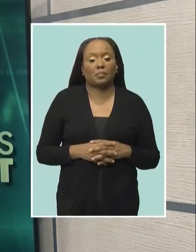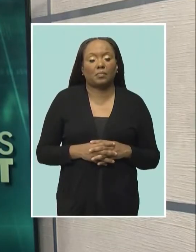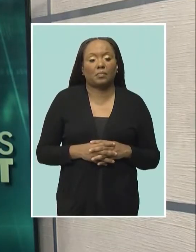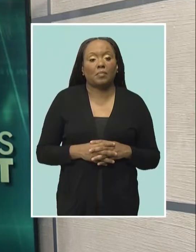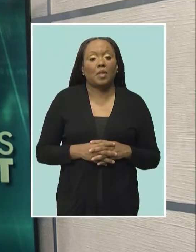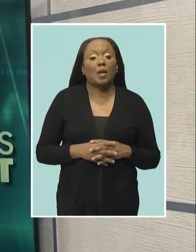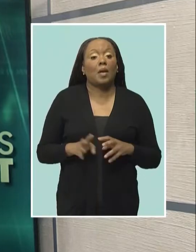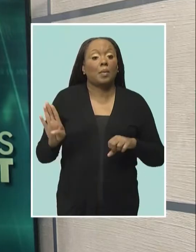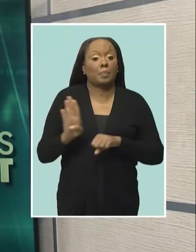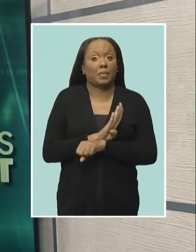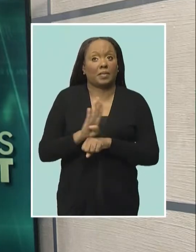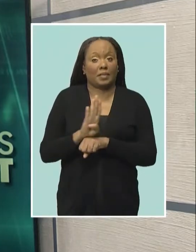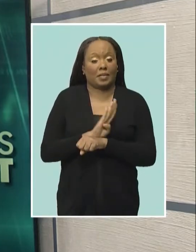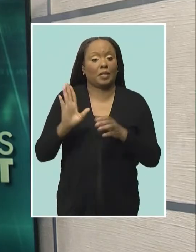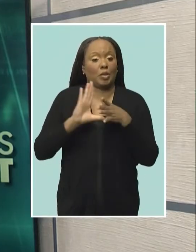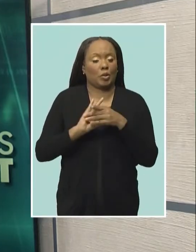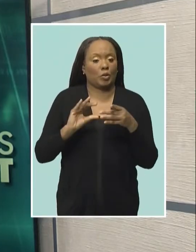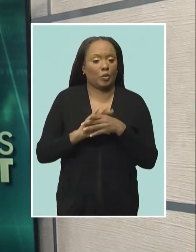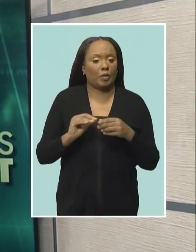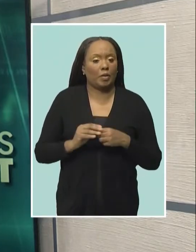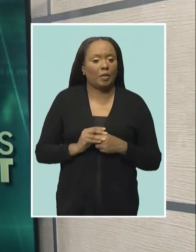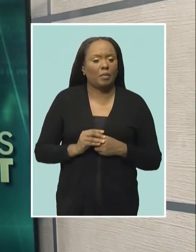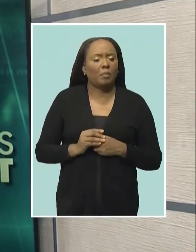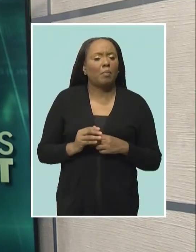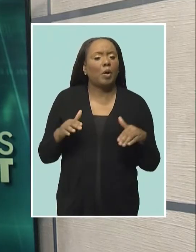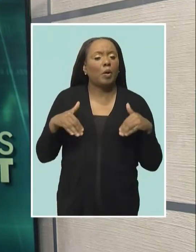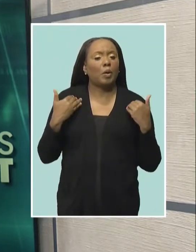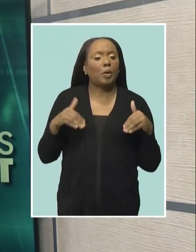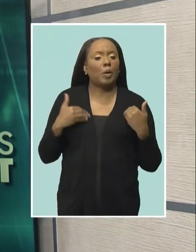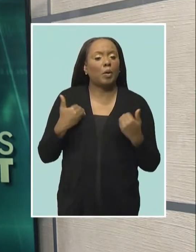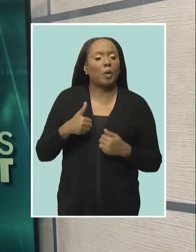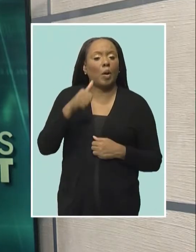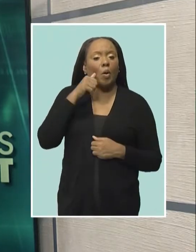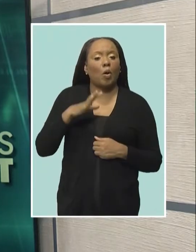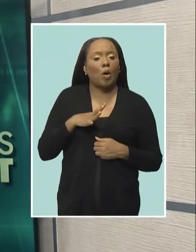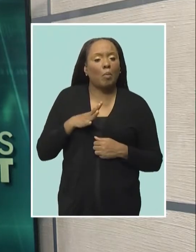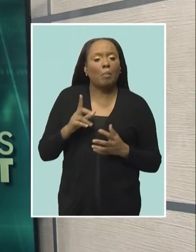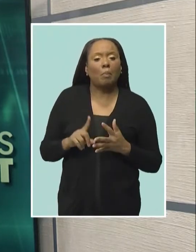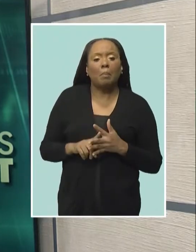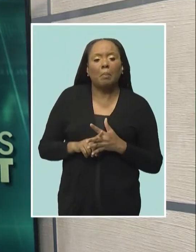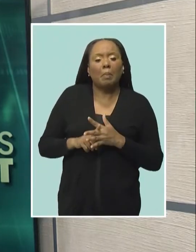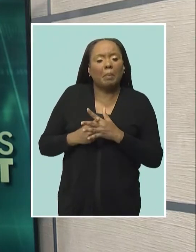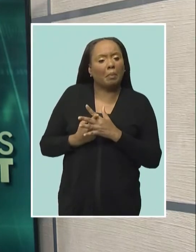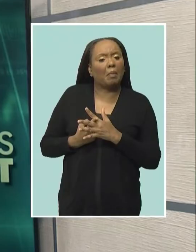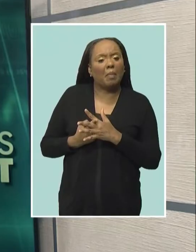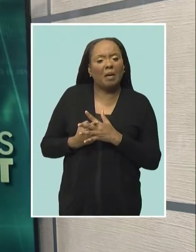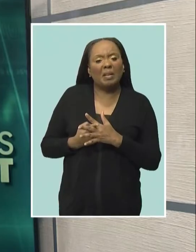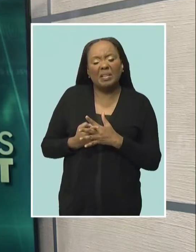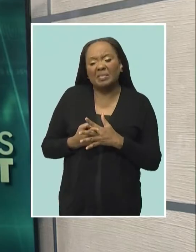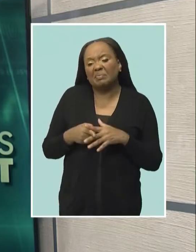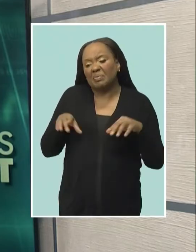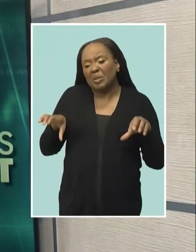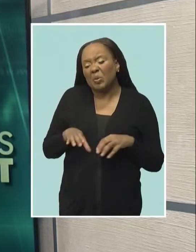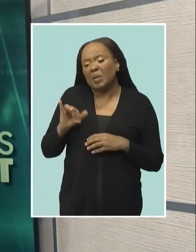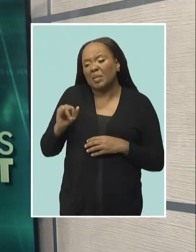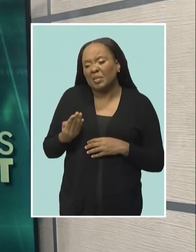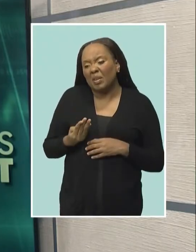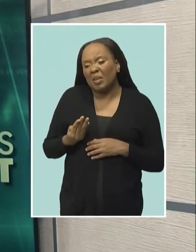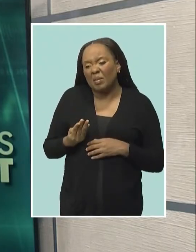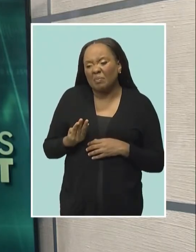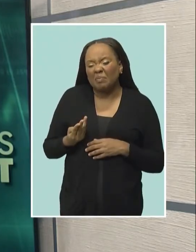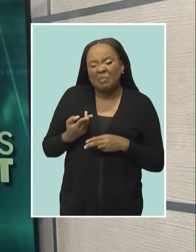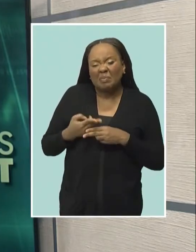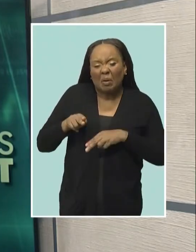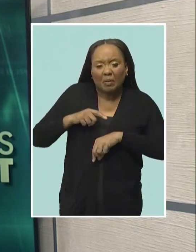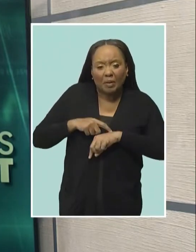In business tonight, we hear that what started as a side hustle has turned into a main money earner for a young Barbadian